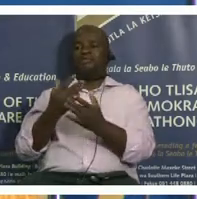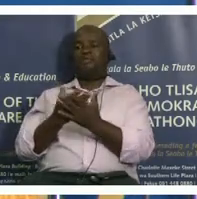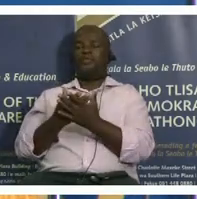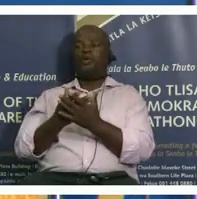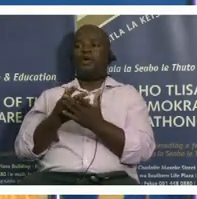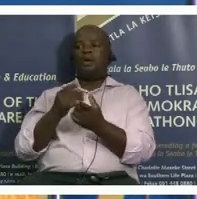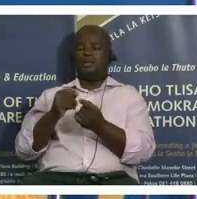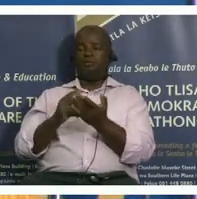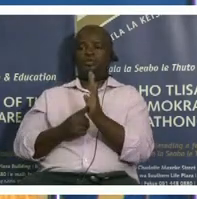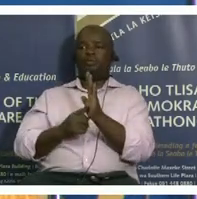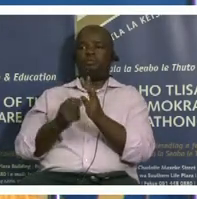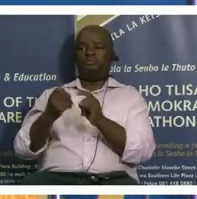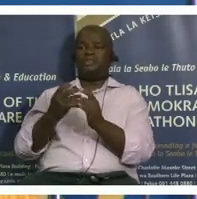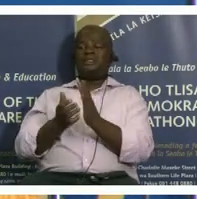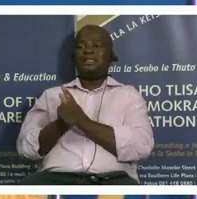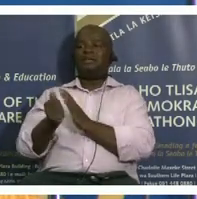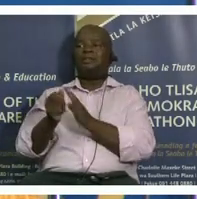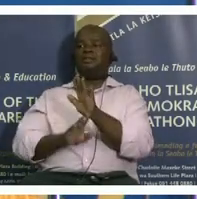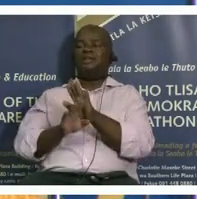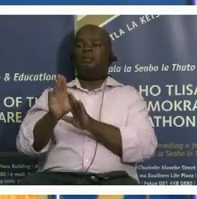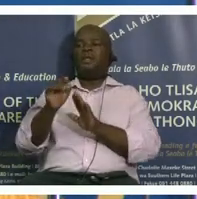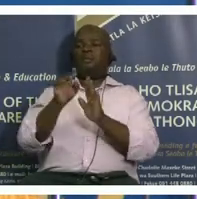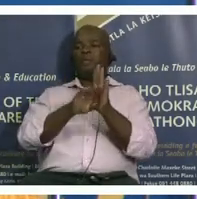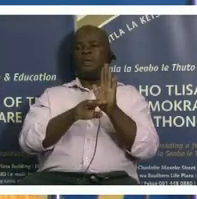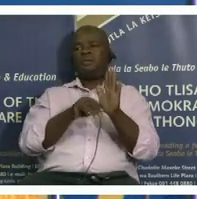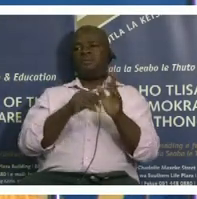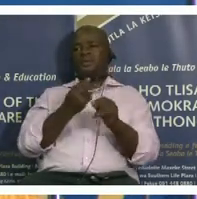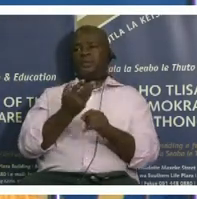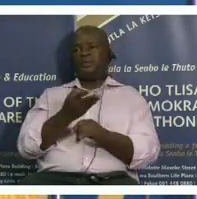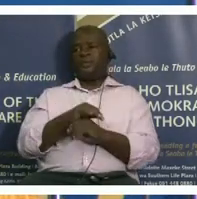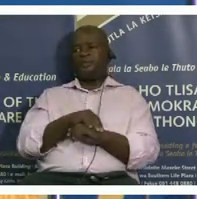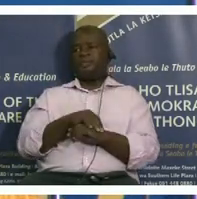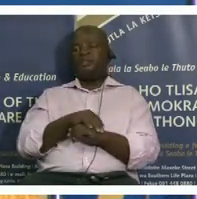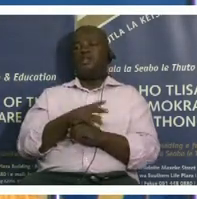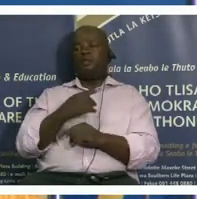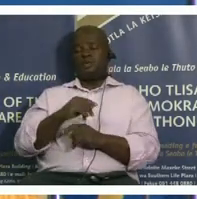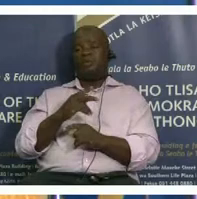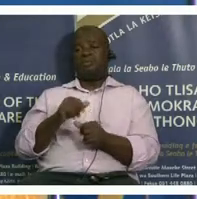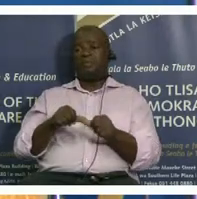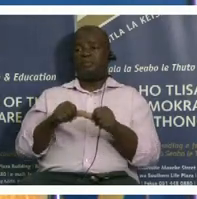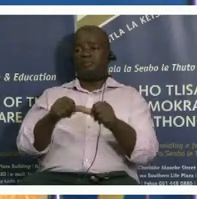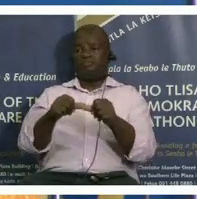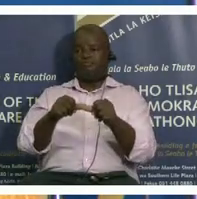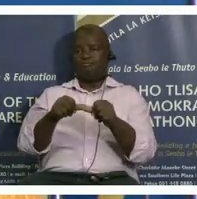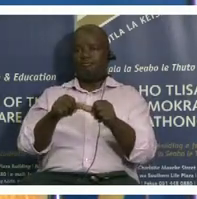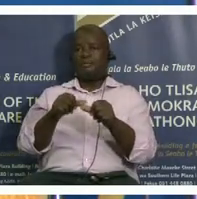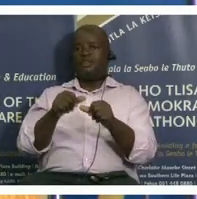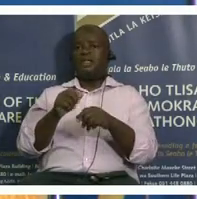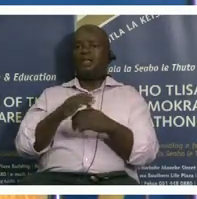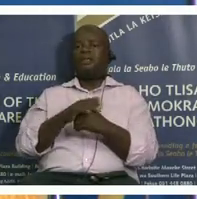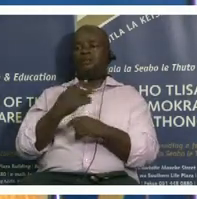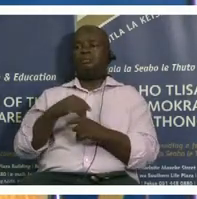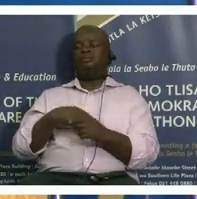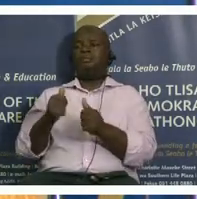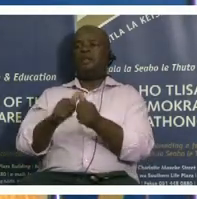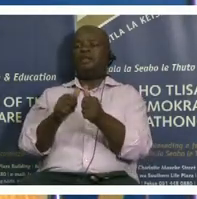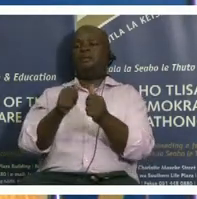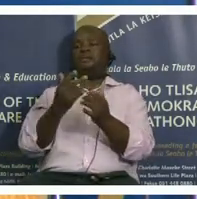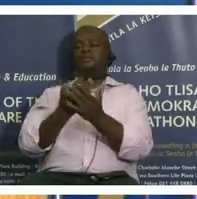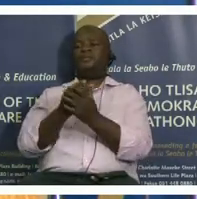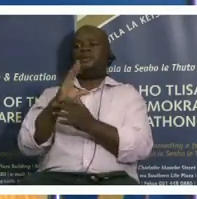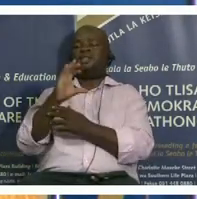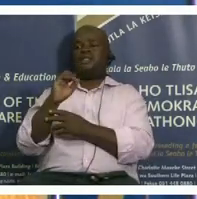maximize our skills development program. We continue, Madam Speaker, to collaborate with the Central